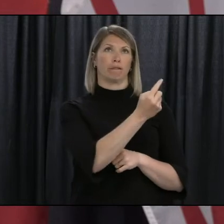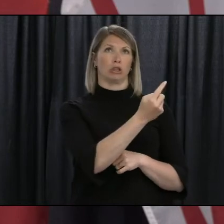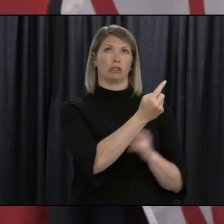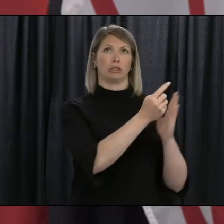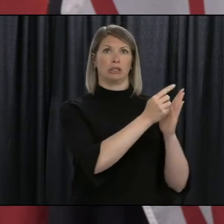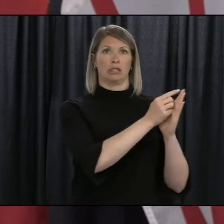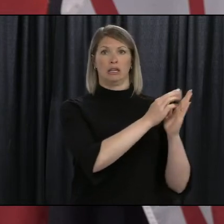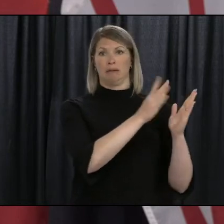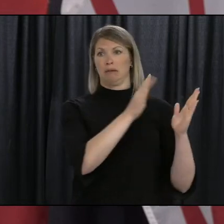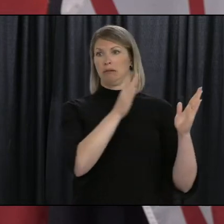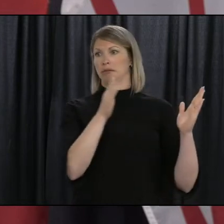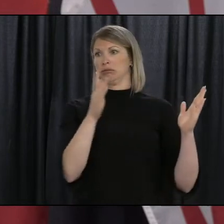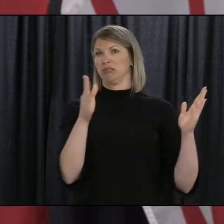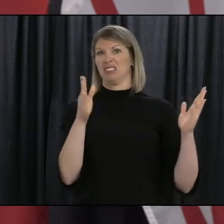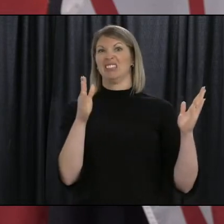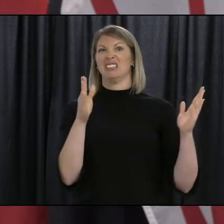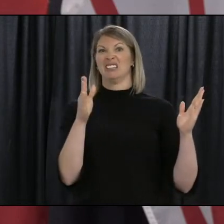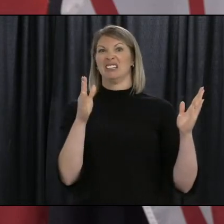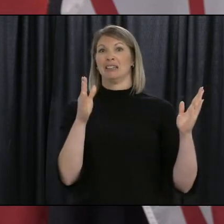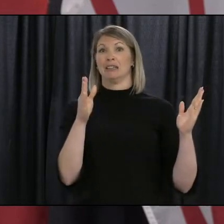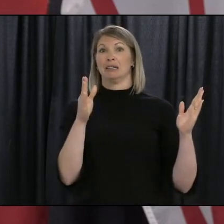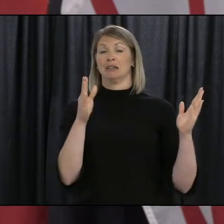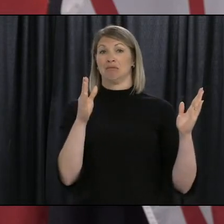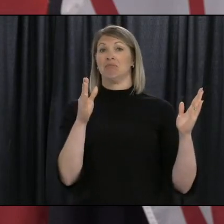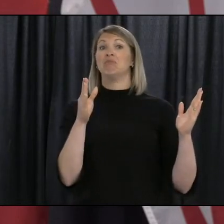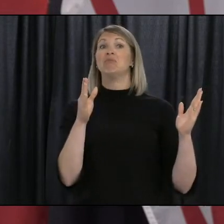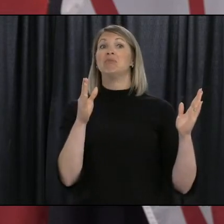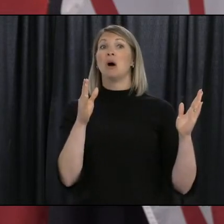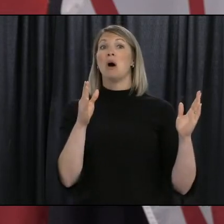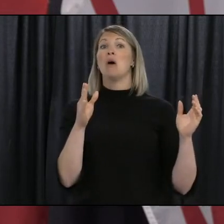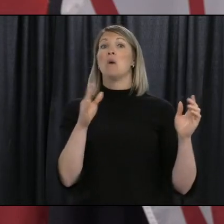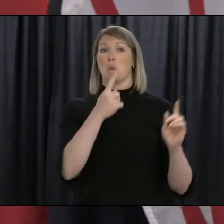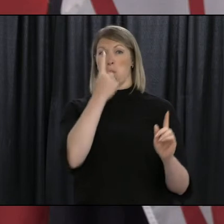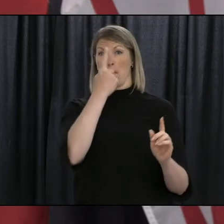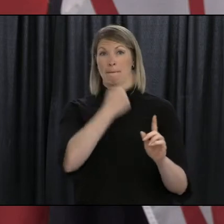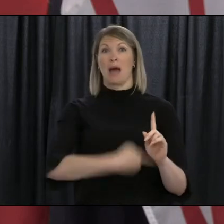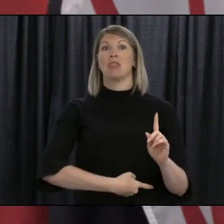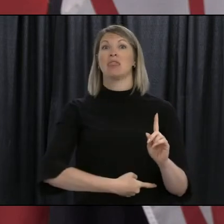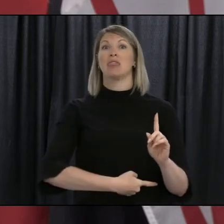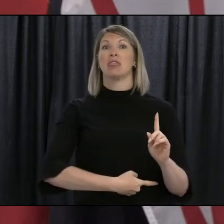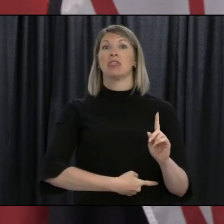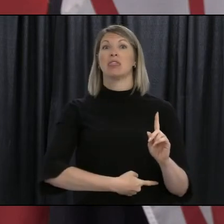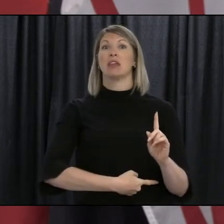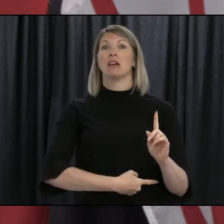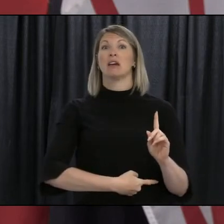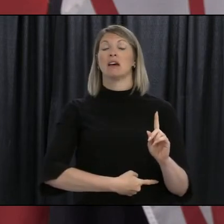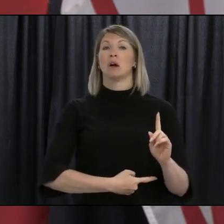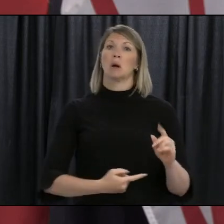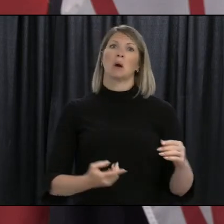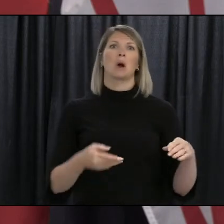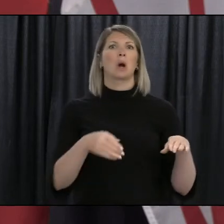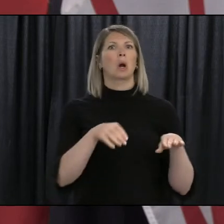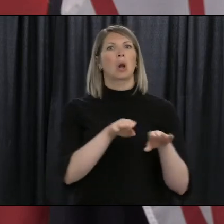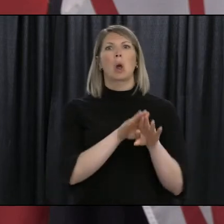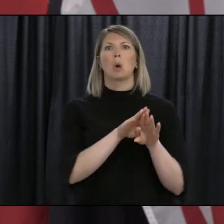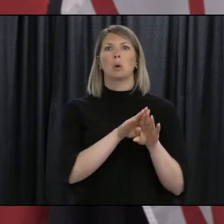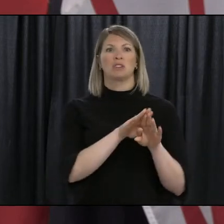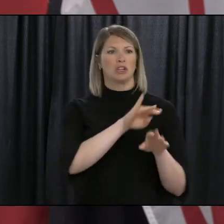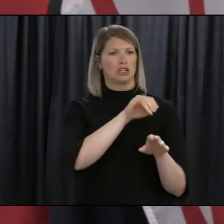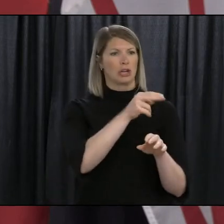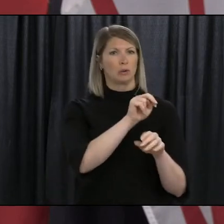our province essentially shut down for almost a full month of the 2019-20 fiscal year.